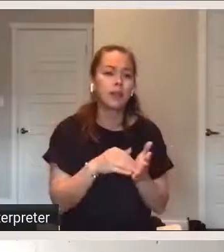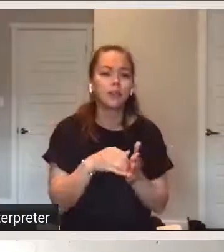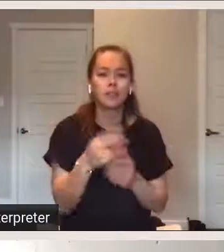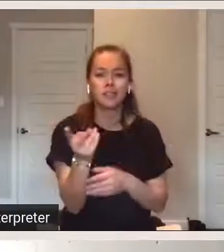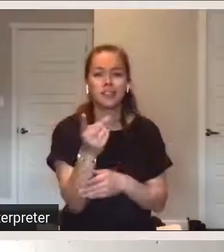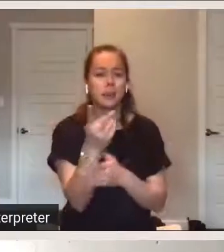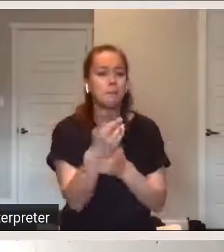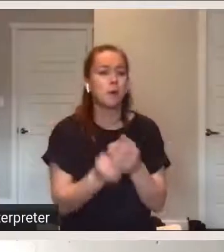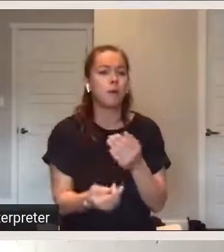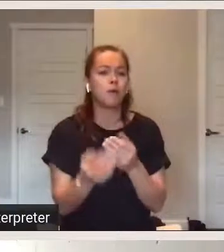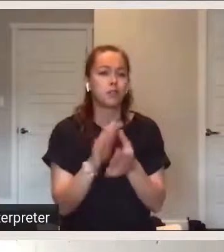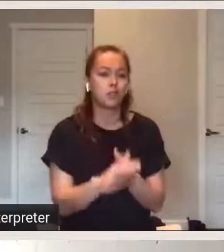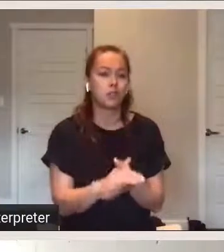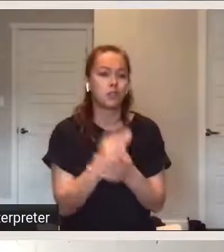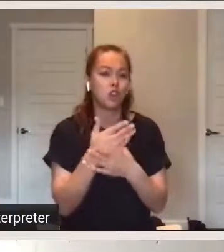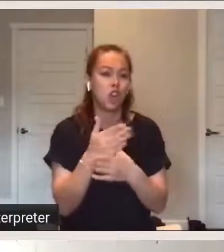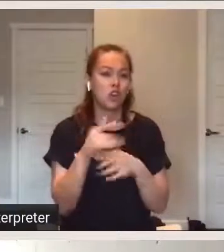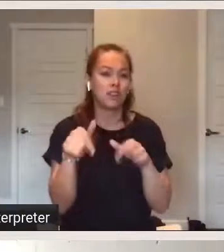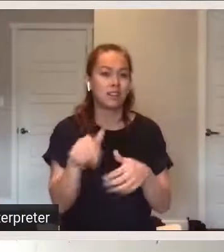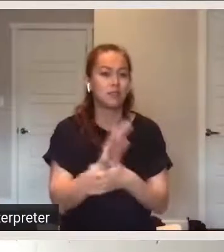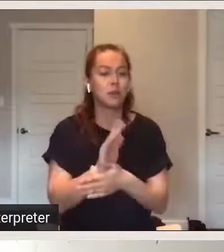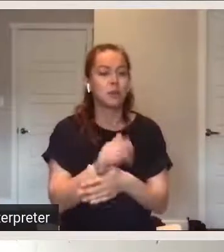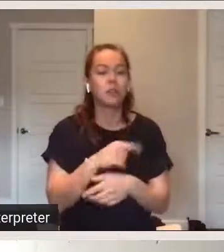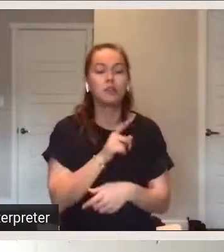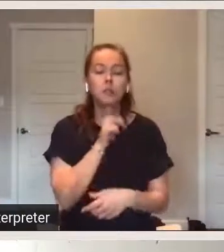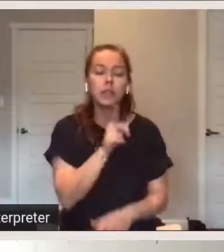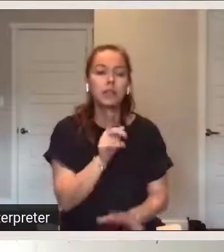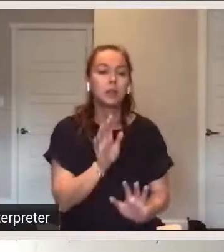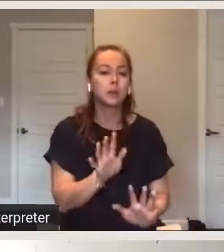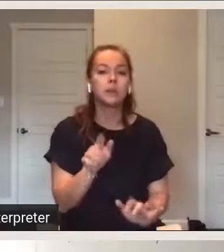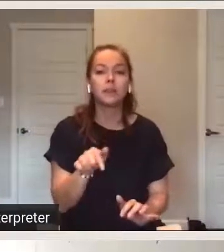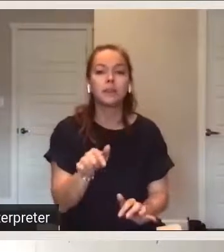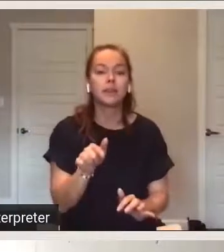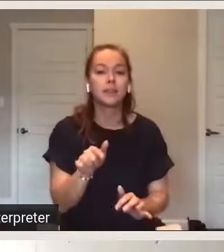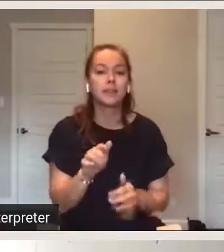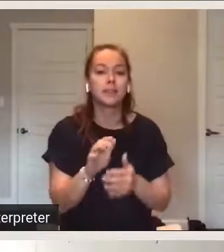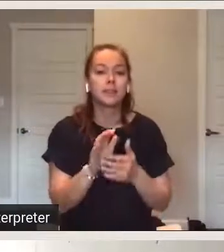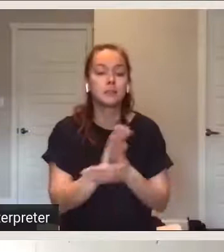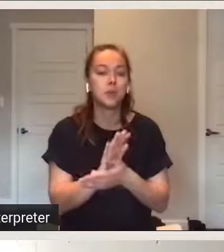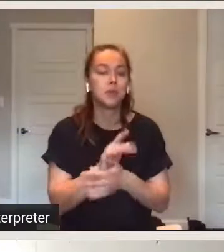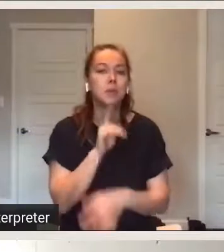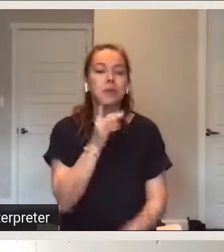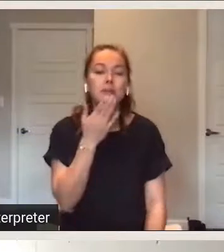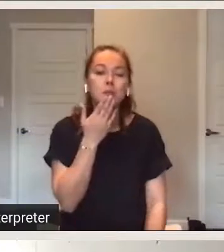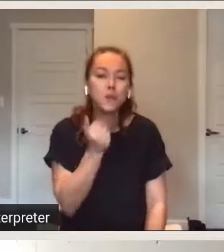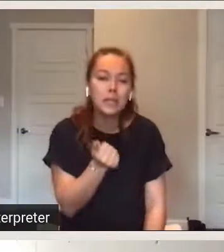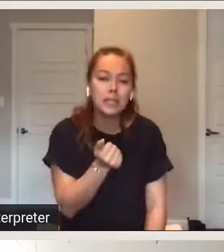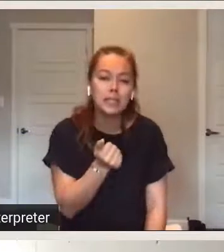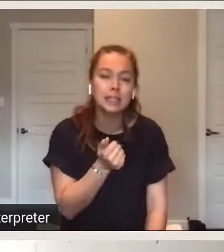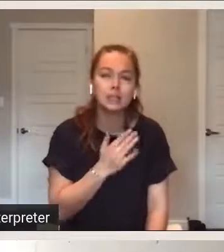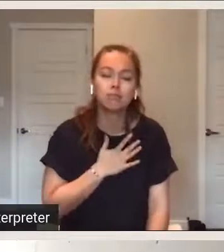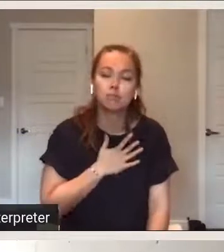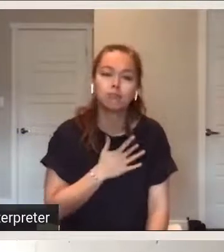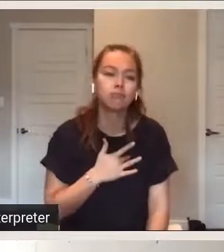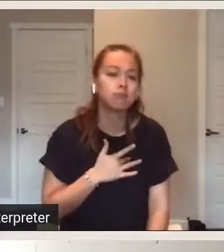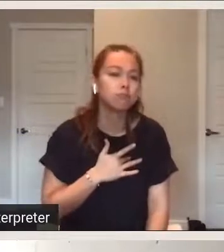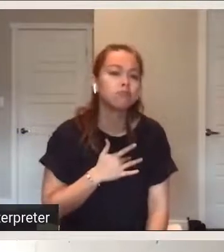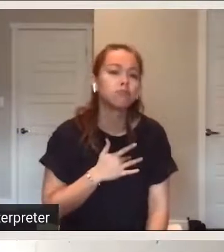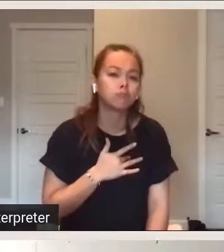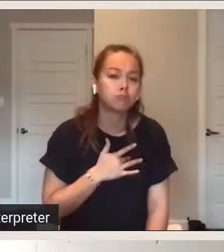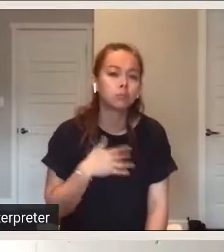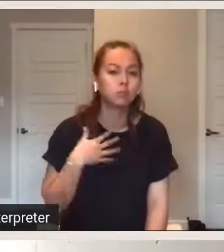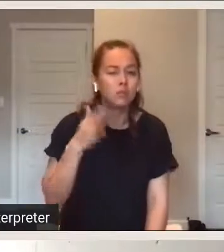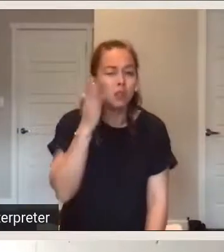it's such a tender piece. For me, I was like, this is such a sweet, sweet film. And I know it's loosely based on